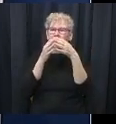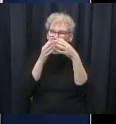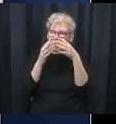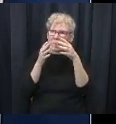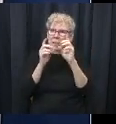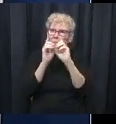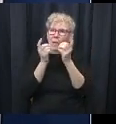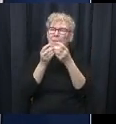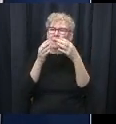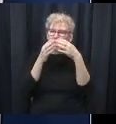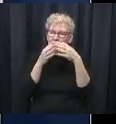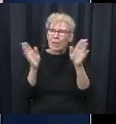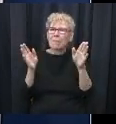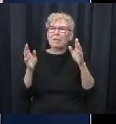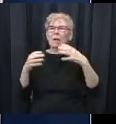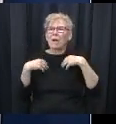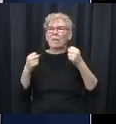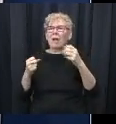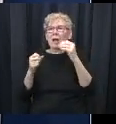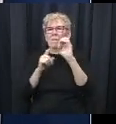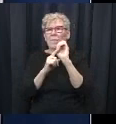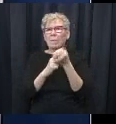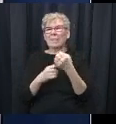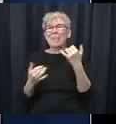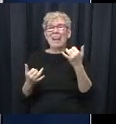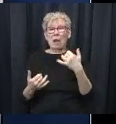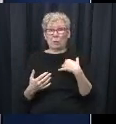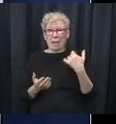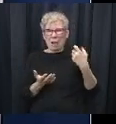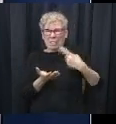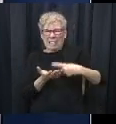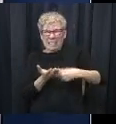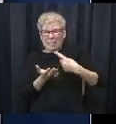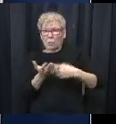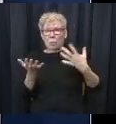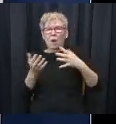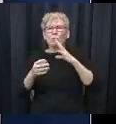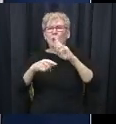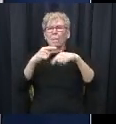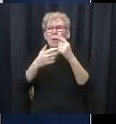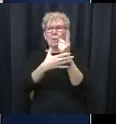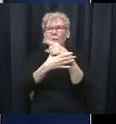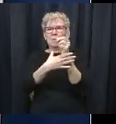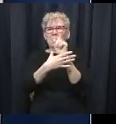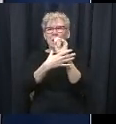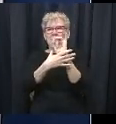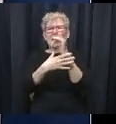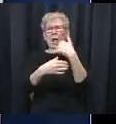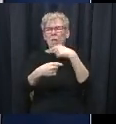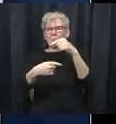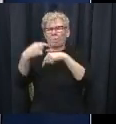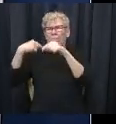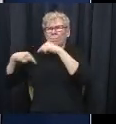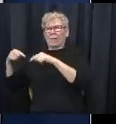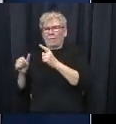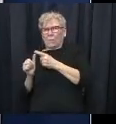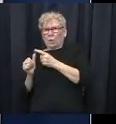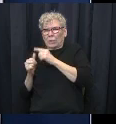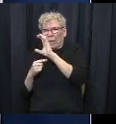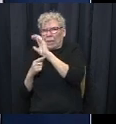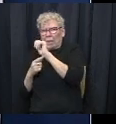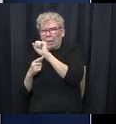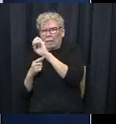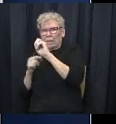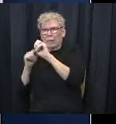today, right now in Colorado. Today we've reported 1,863 new cases. That's more